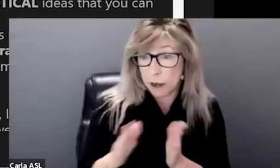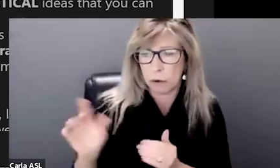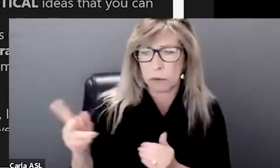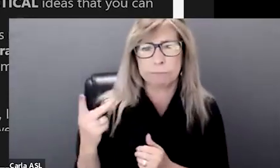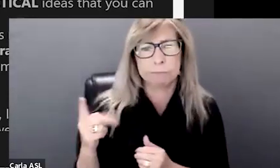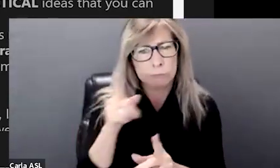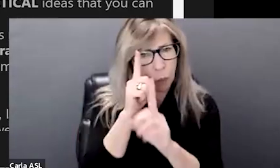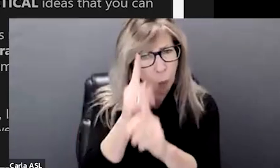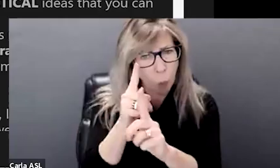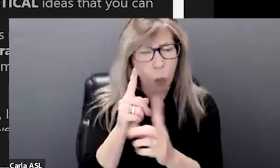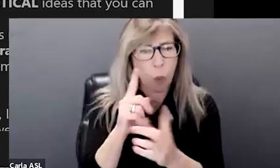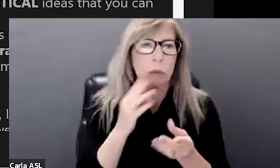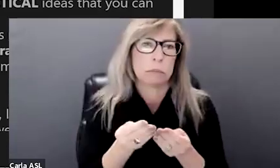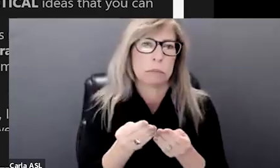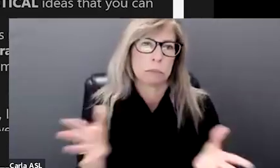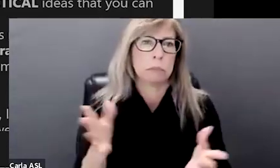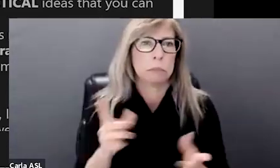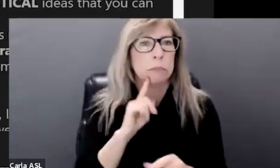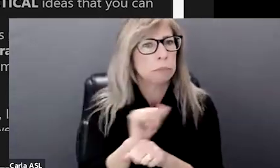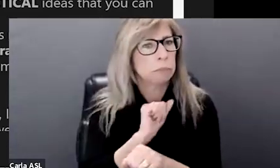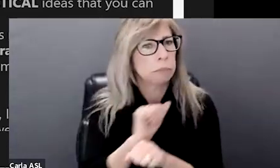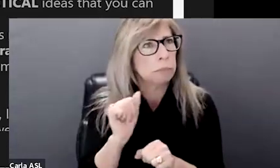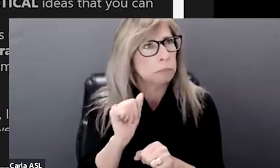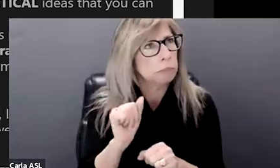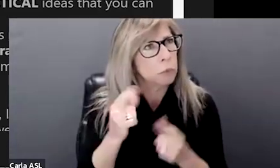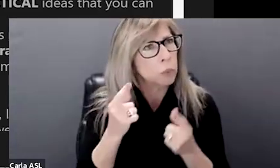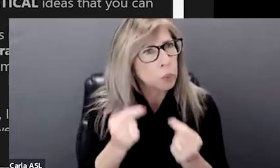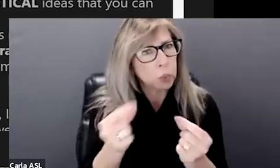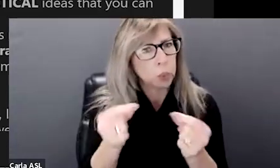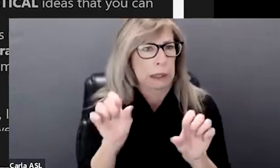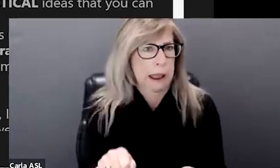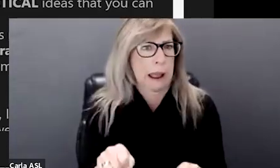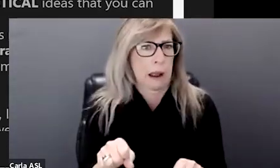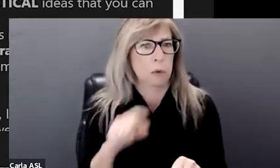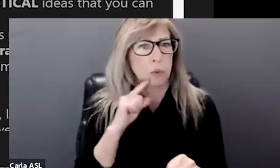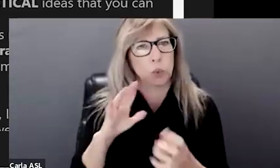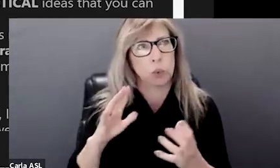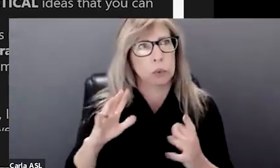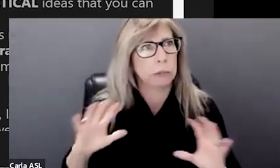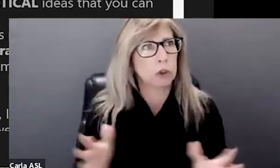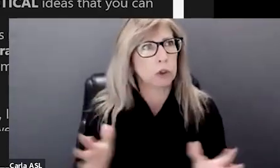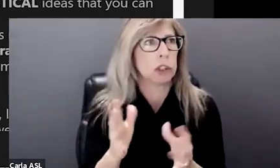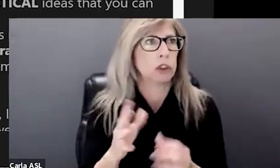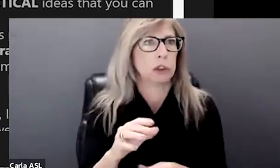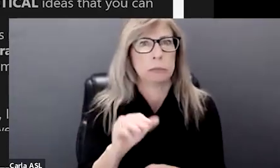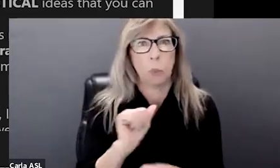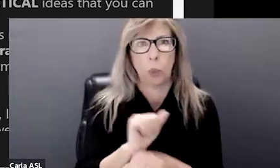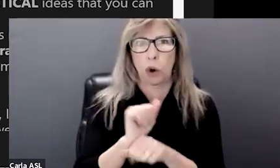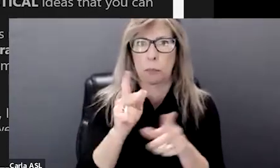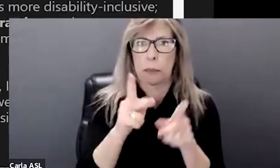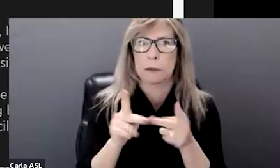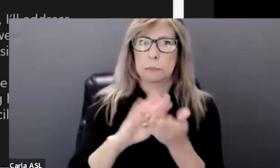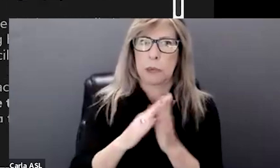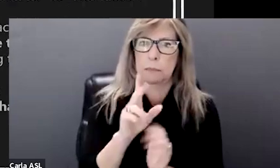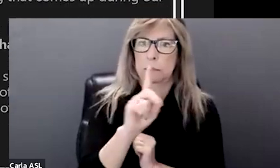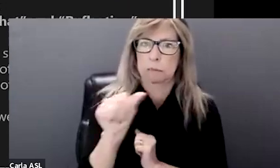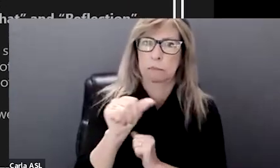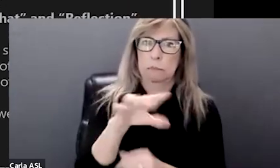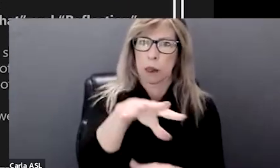some practical ideas that can be used to make workplaces more disability inclusive. We wanted to have a little bit